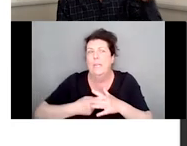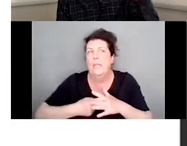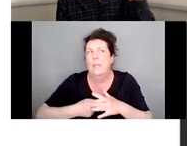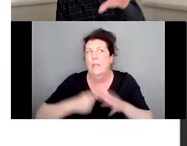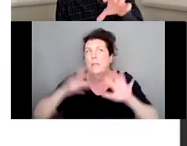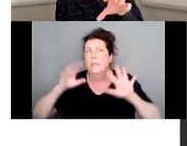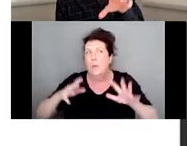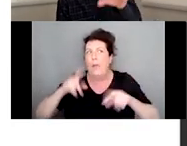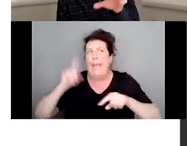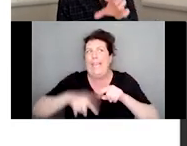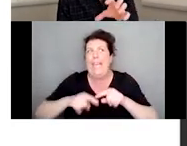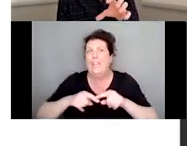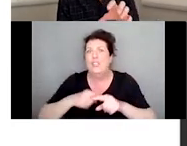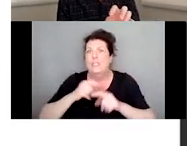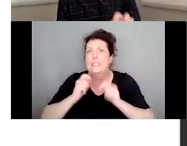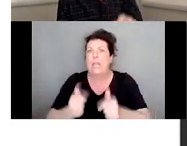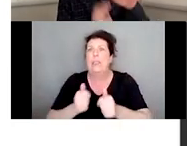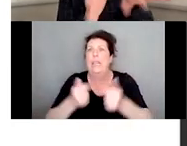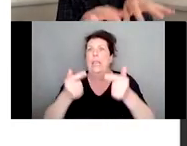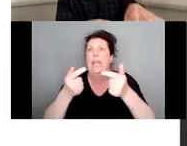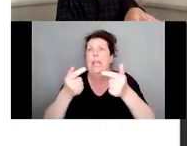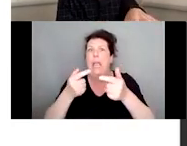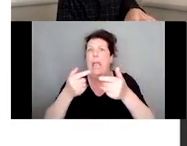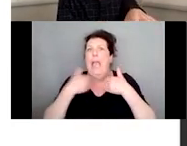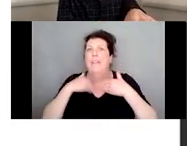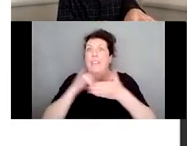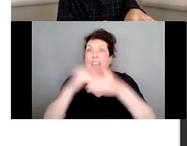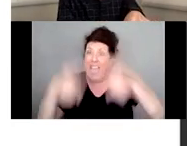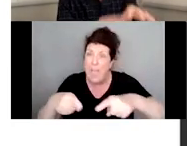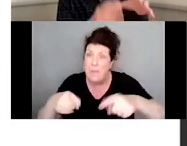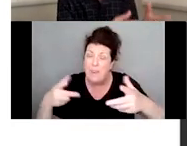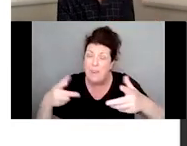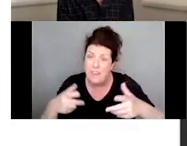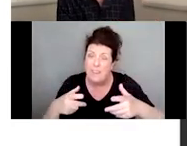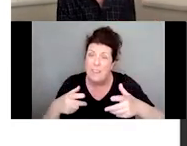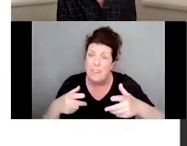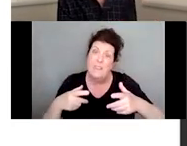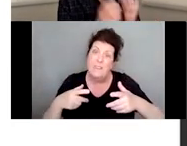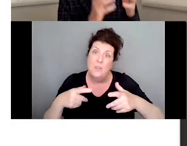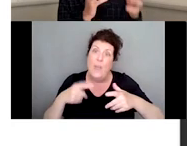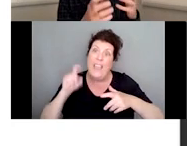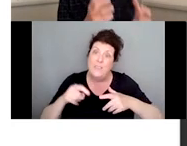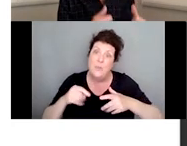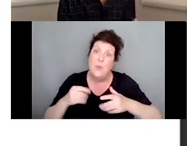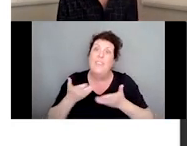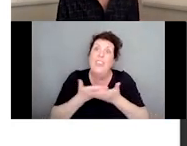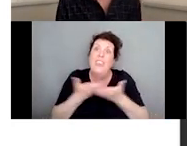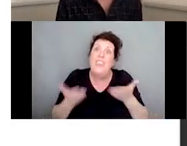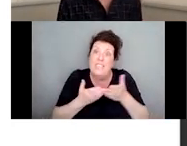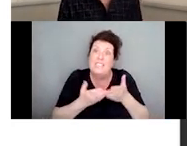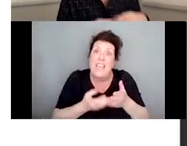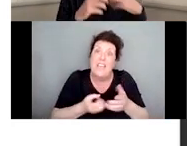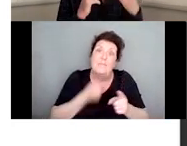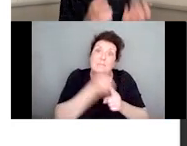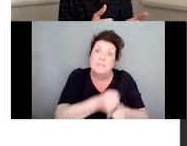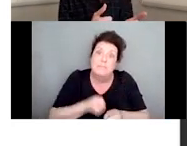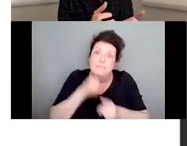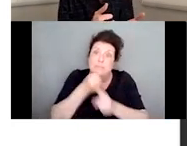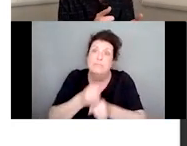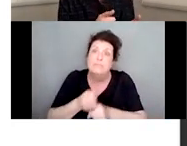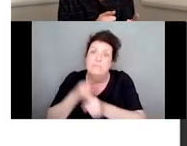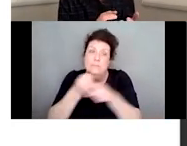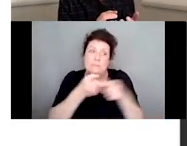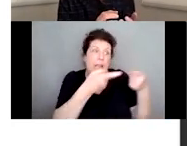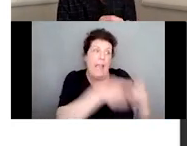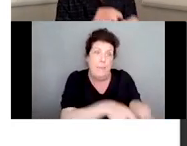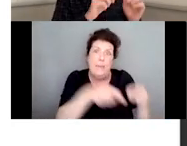a number of seeds along the way. And Helen saying this to her is a big one, is a, is a massive one. So it's like, I know I need